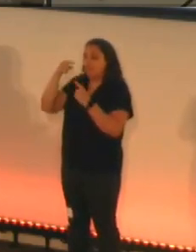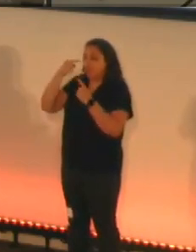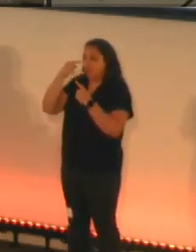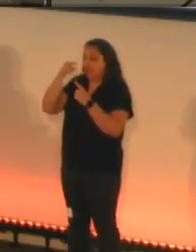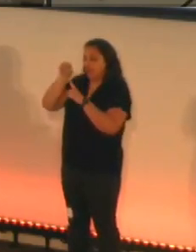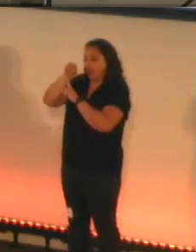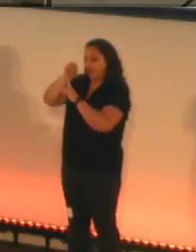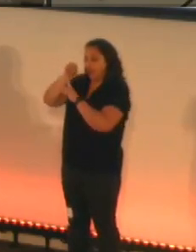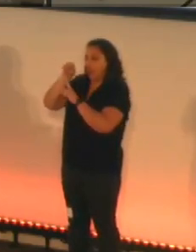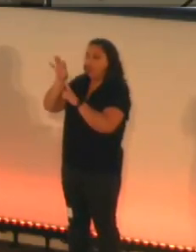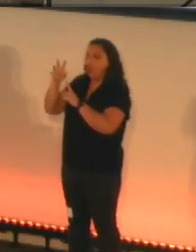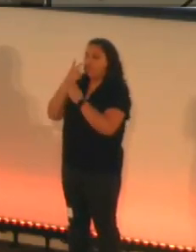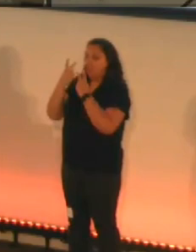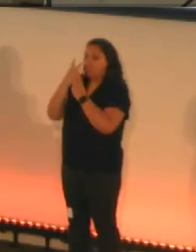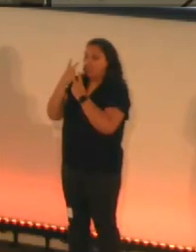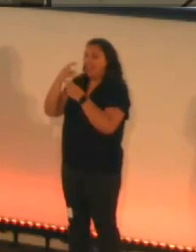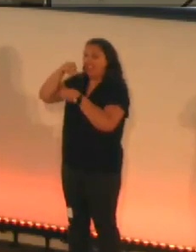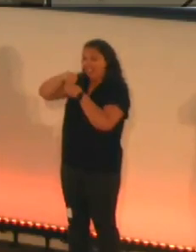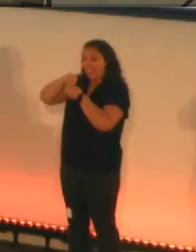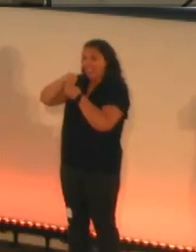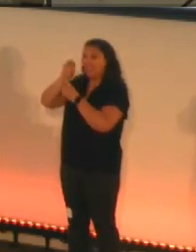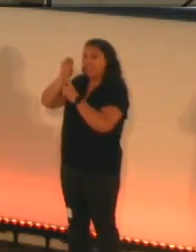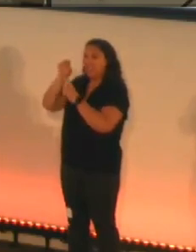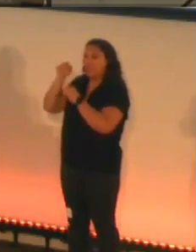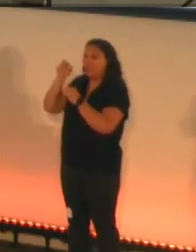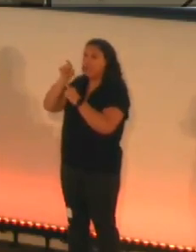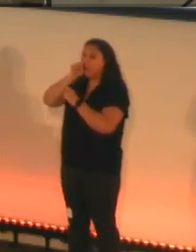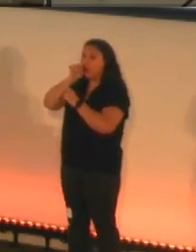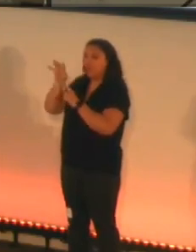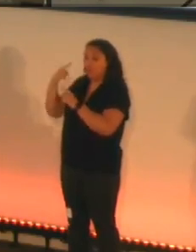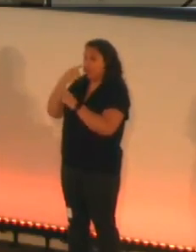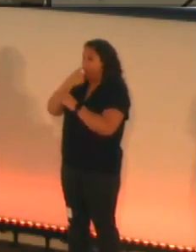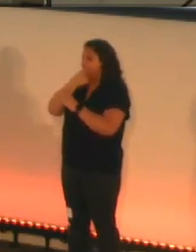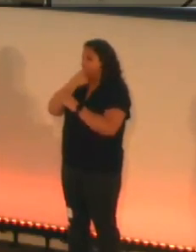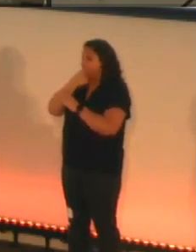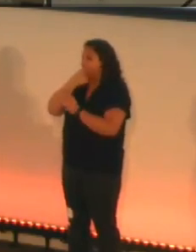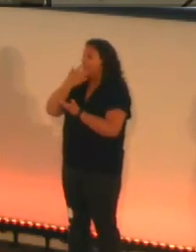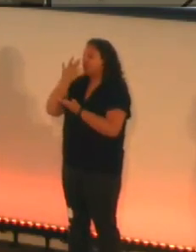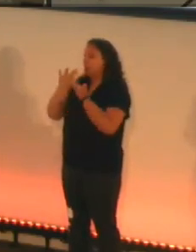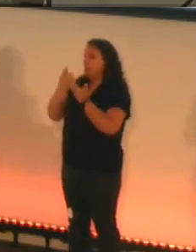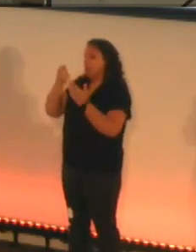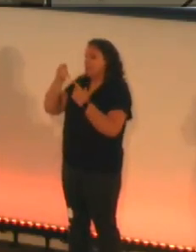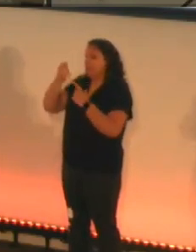vision comes from, put in the parrot's eyes. You could actually have a camera positioned a little bit away from